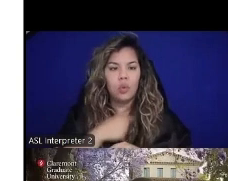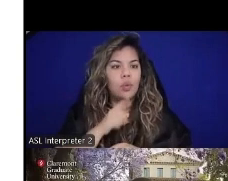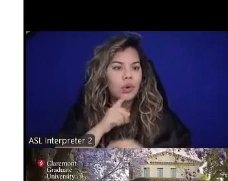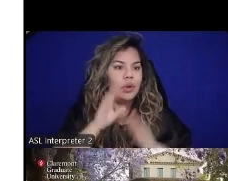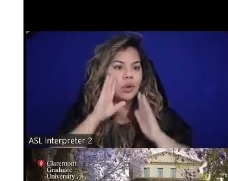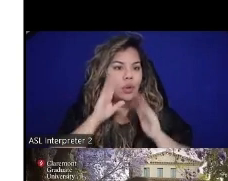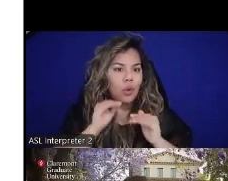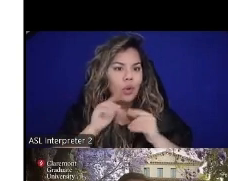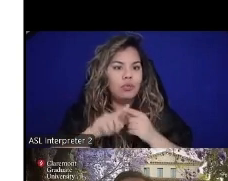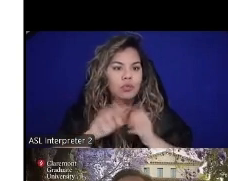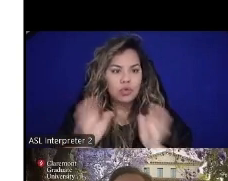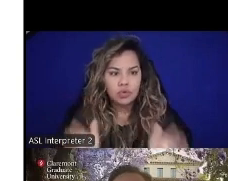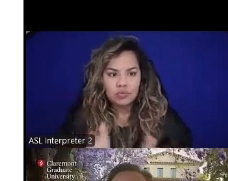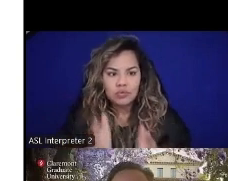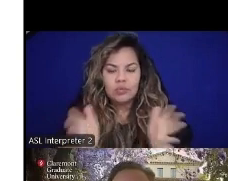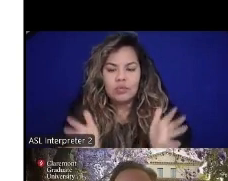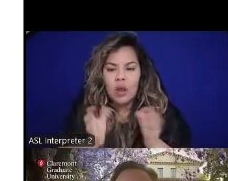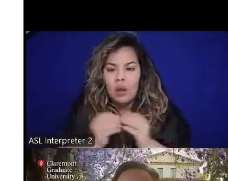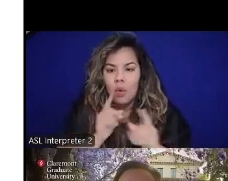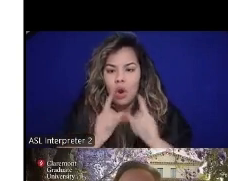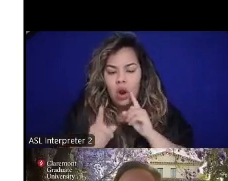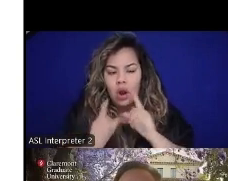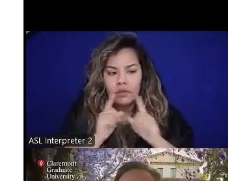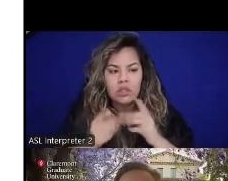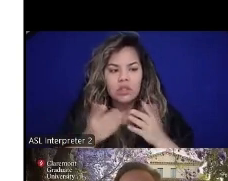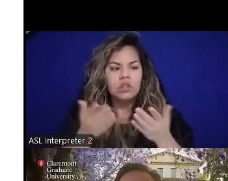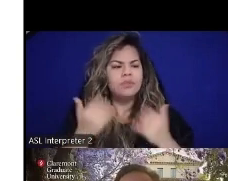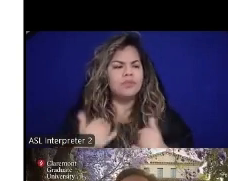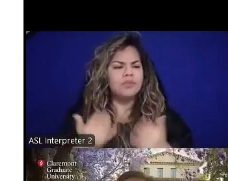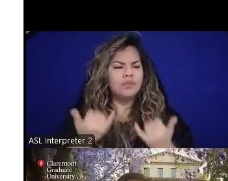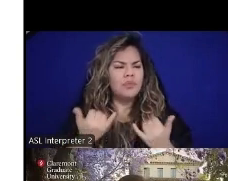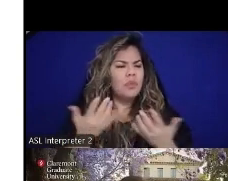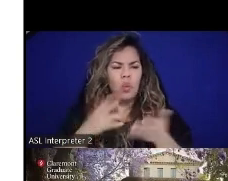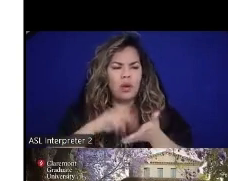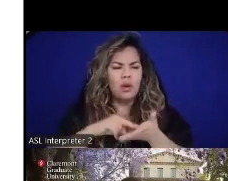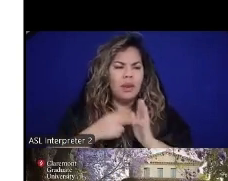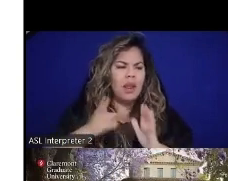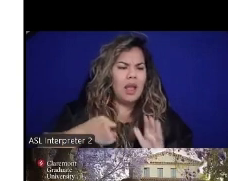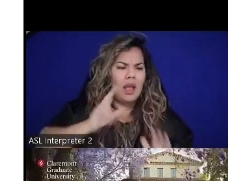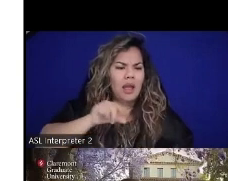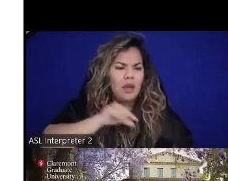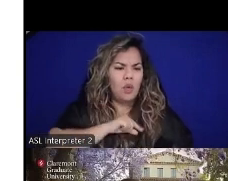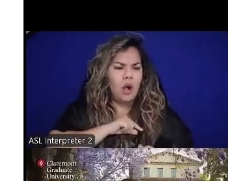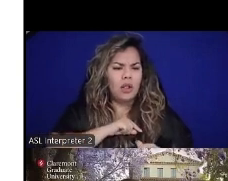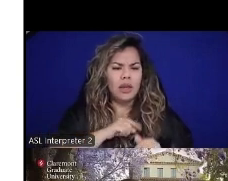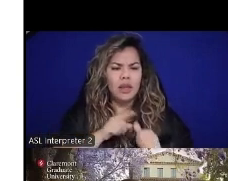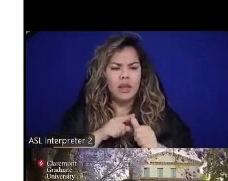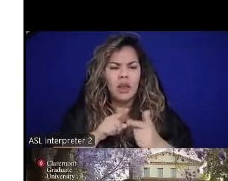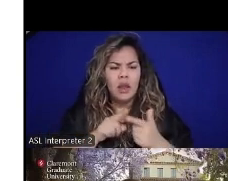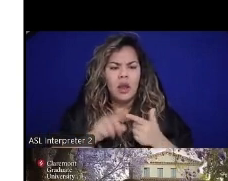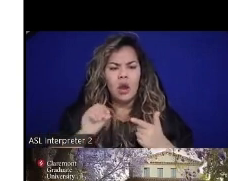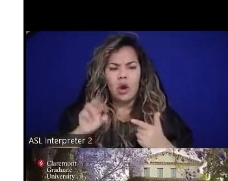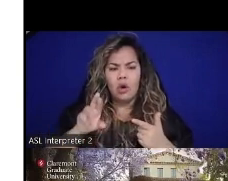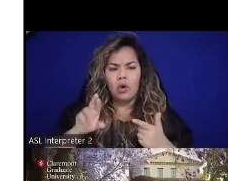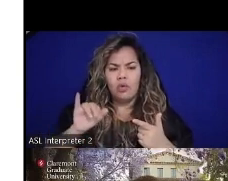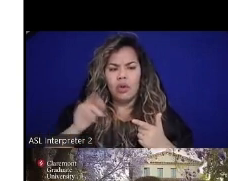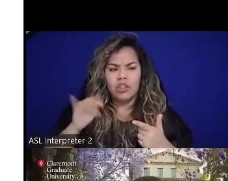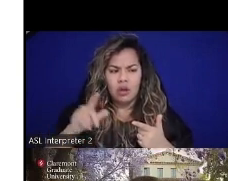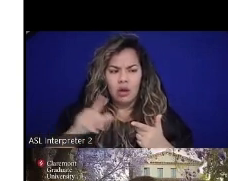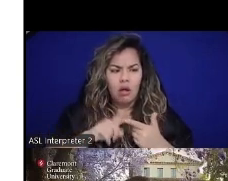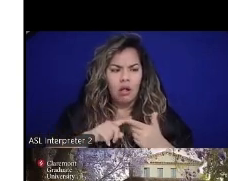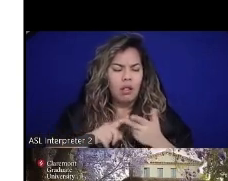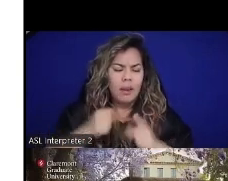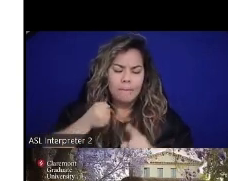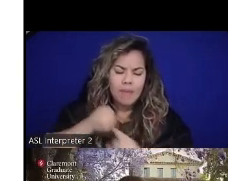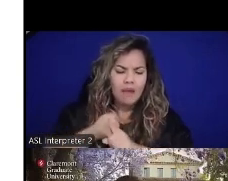we mean by high quality, original, and impactful manuscript? We want to share a few tips to ensure that your